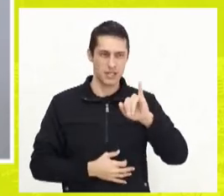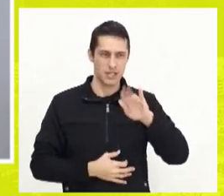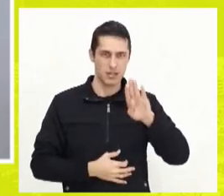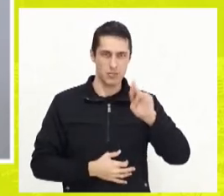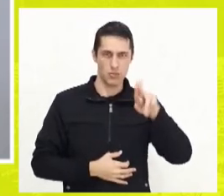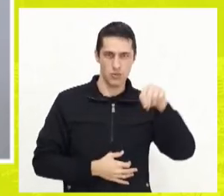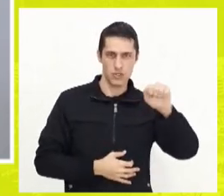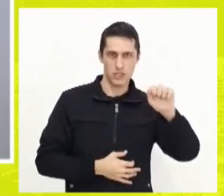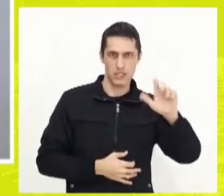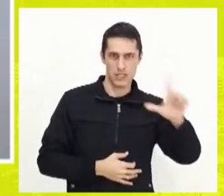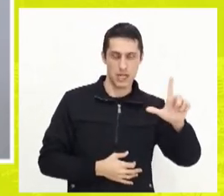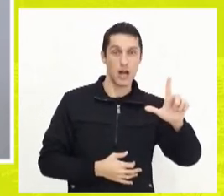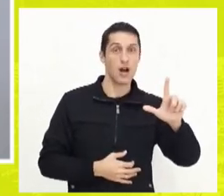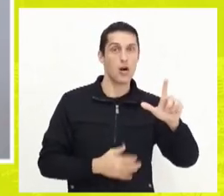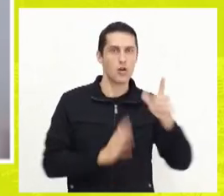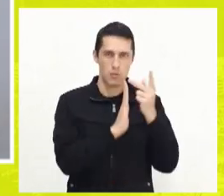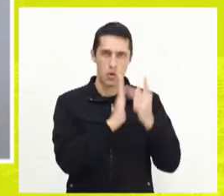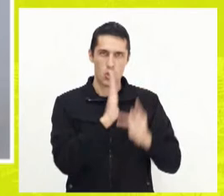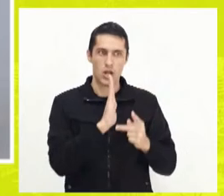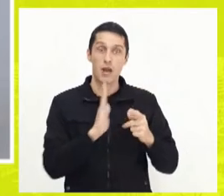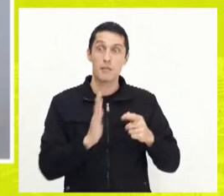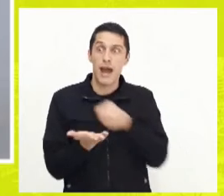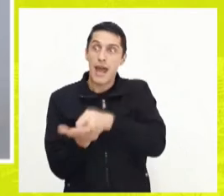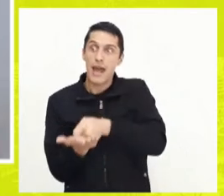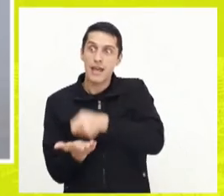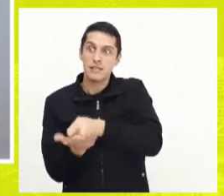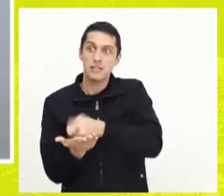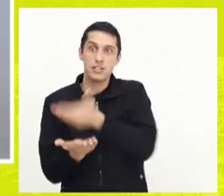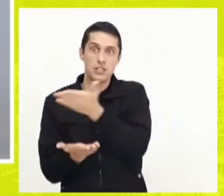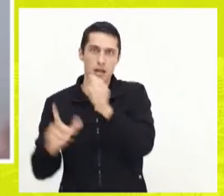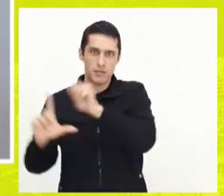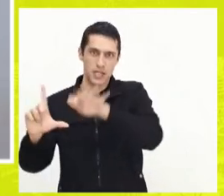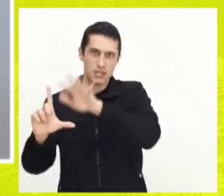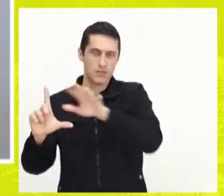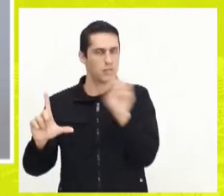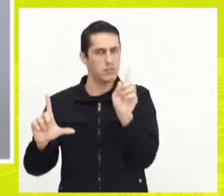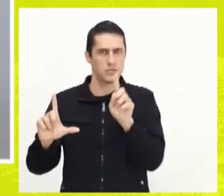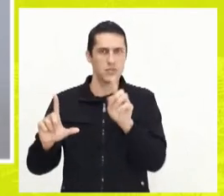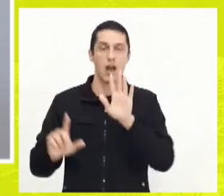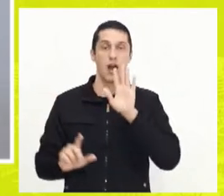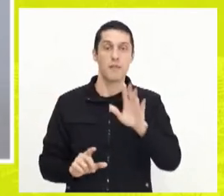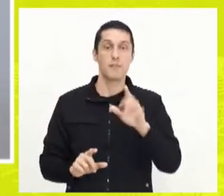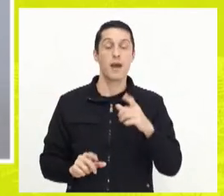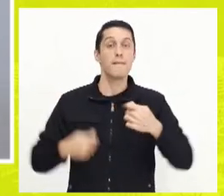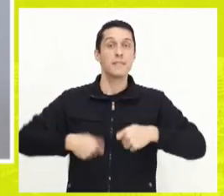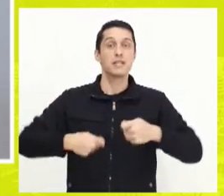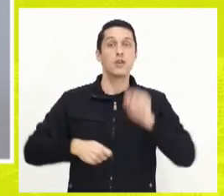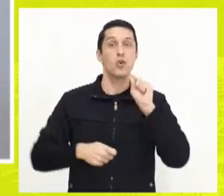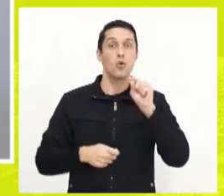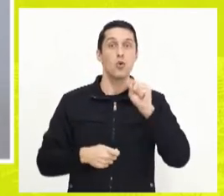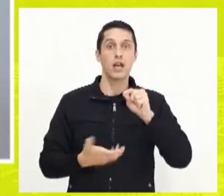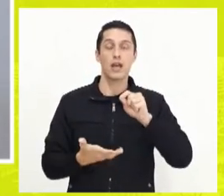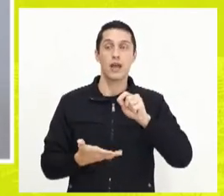doesn't make any demands regarding the platforms first we call a term of